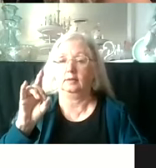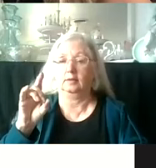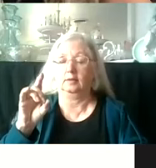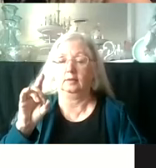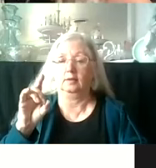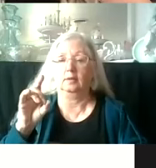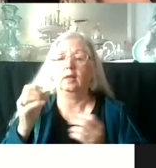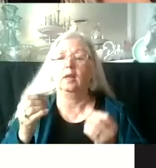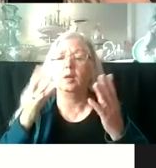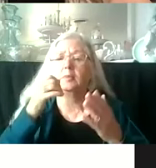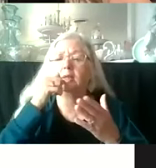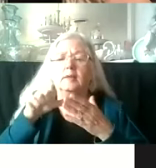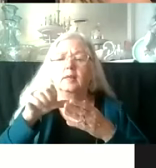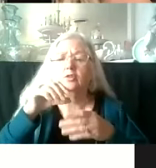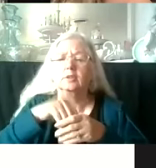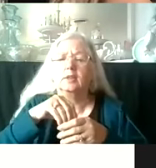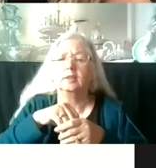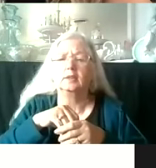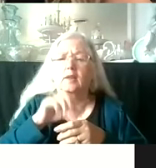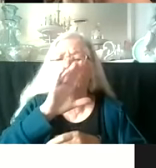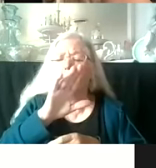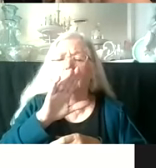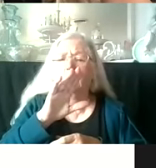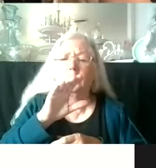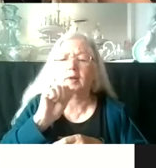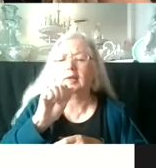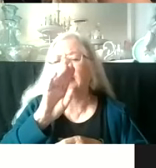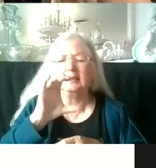how many letters are there in their alphabet?